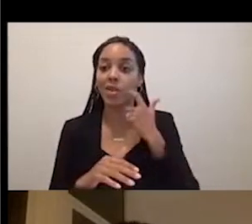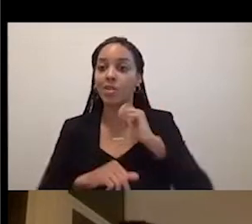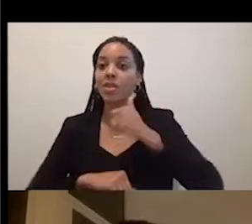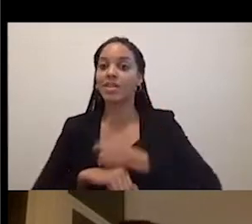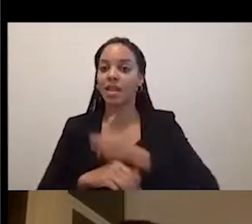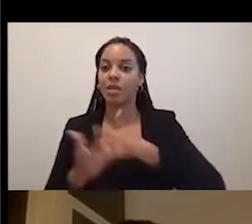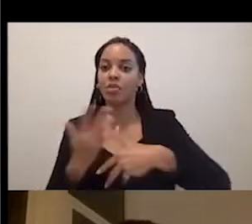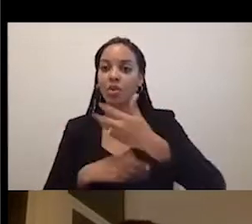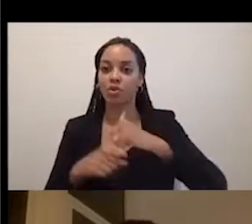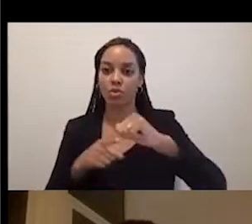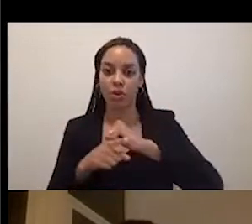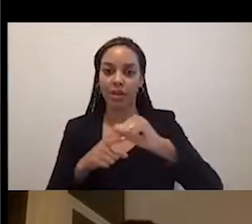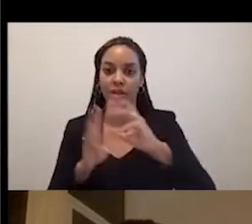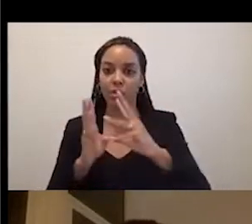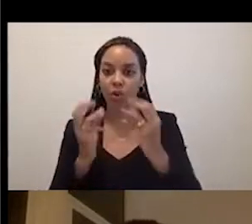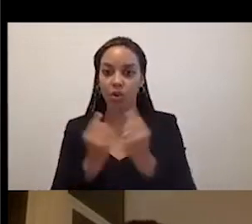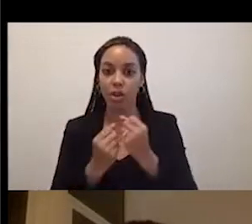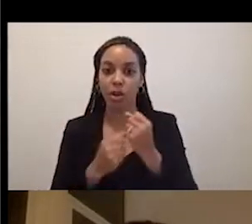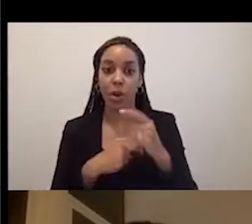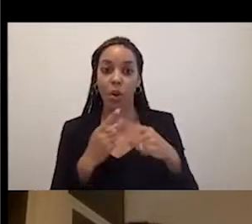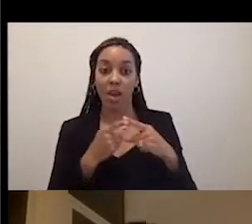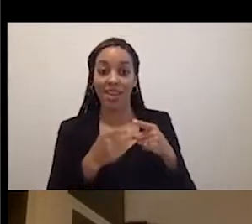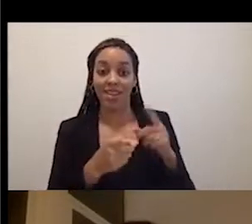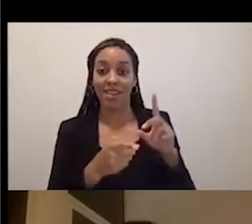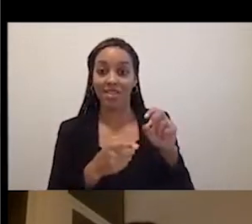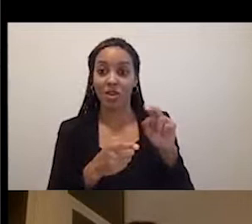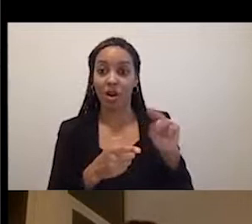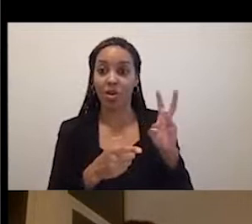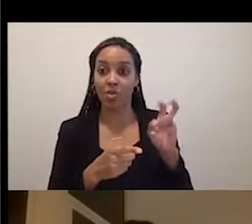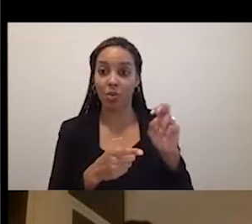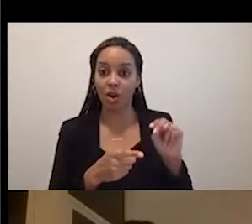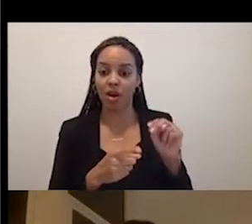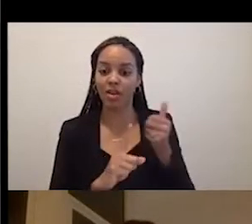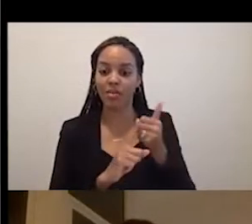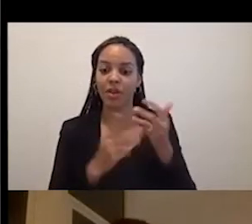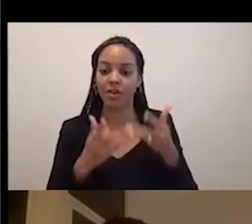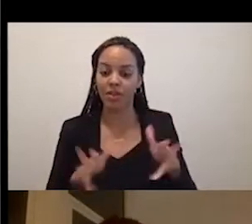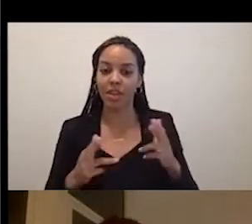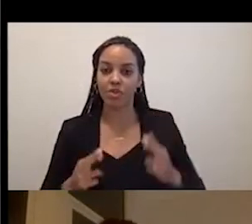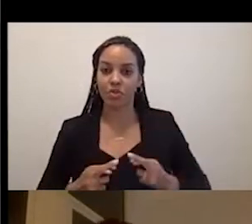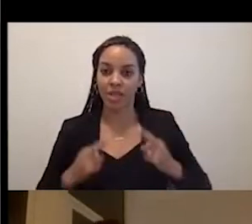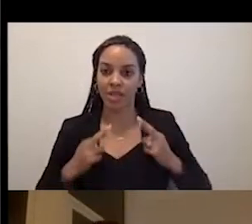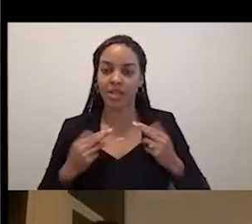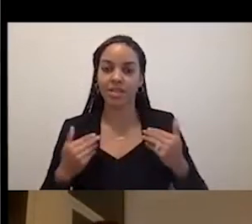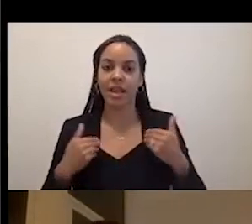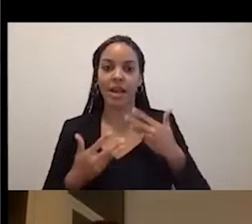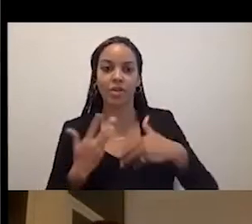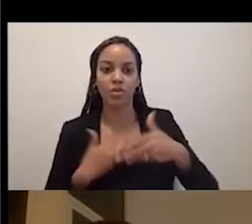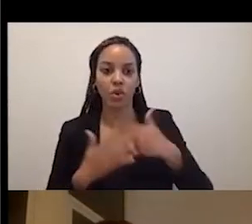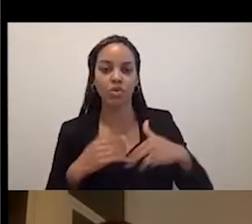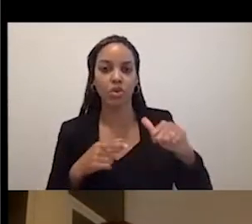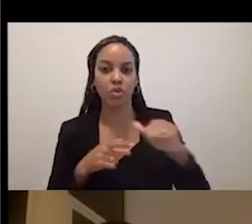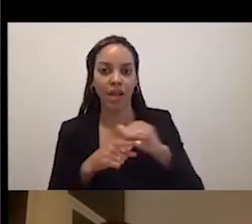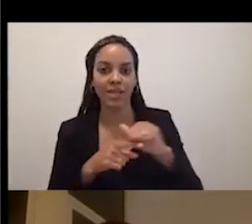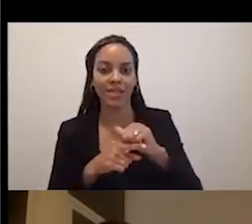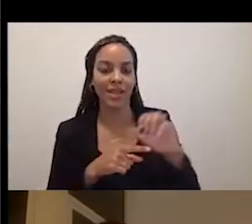workshop, and when Dong Hwan finished the residency, our social practice specialist, Elke, and him have been working